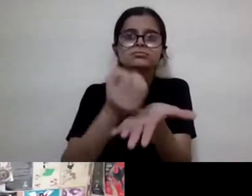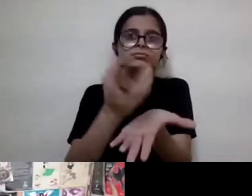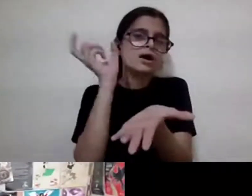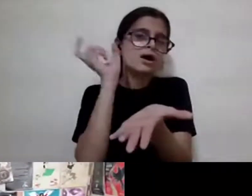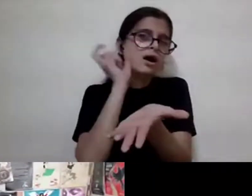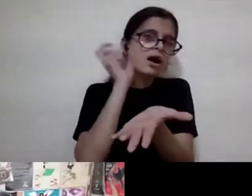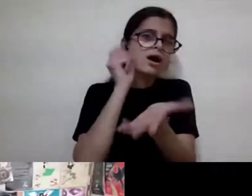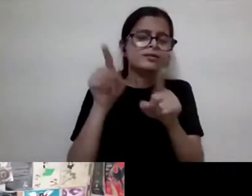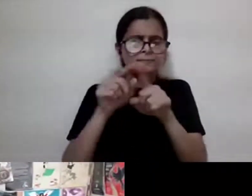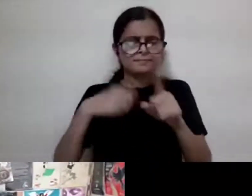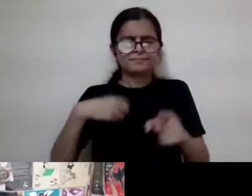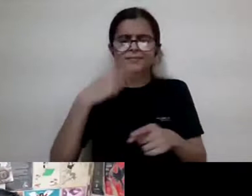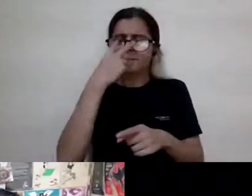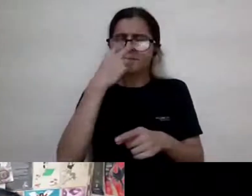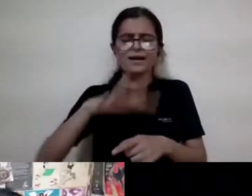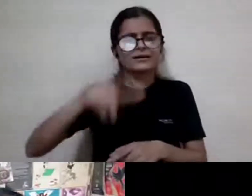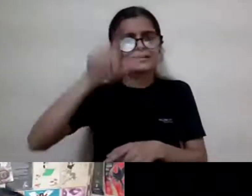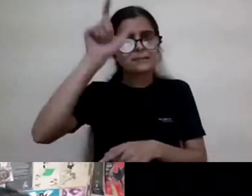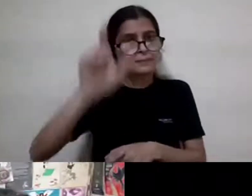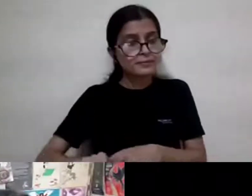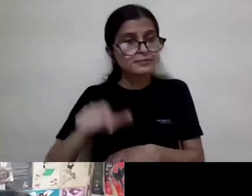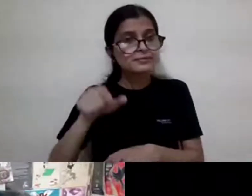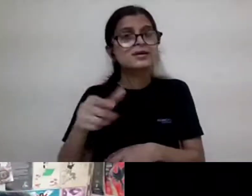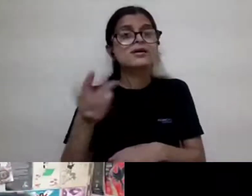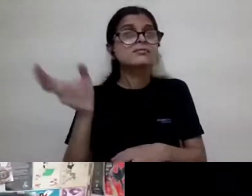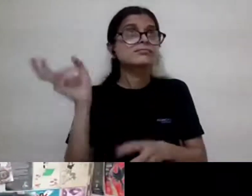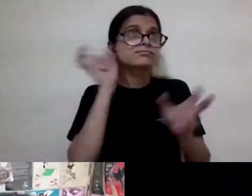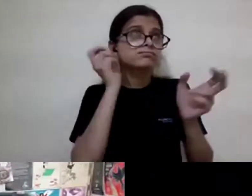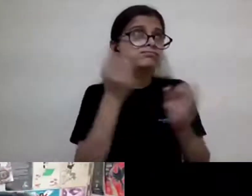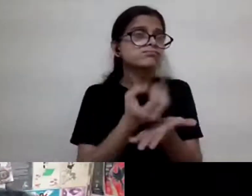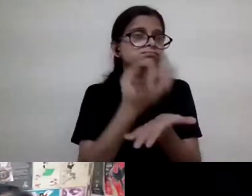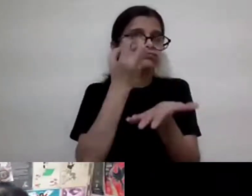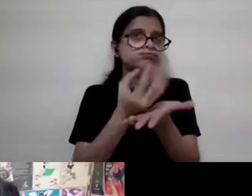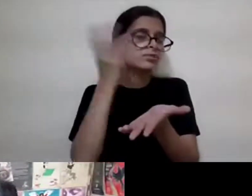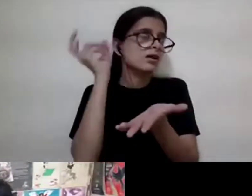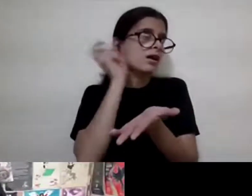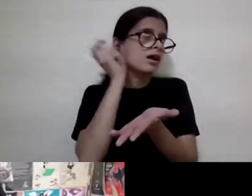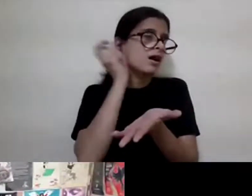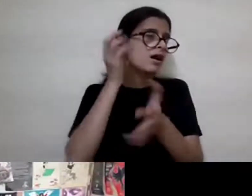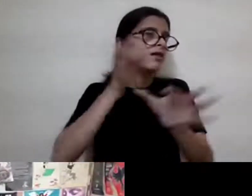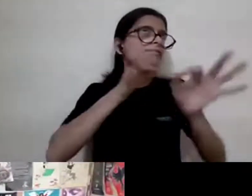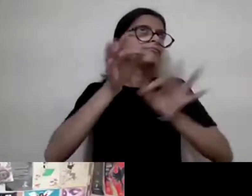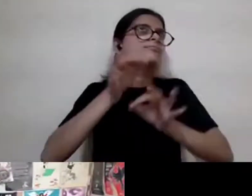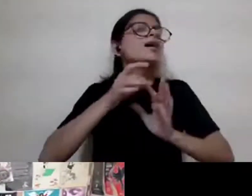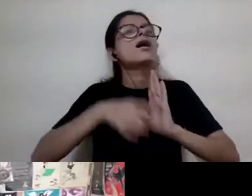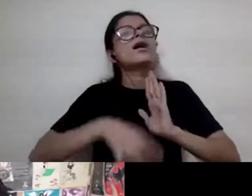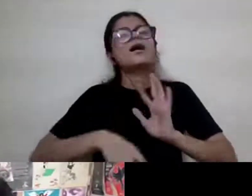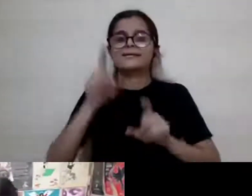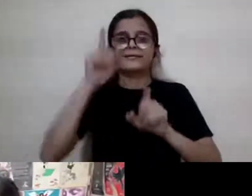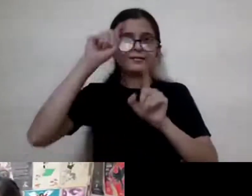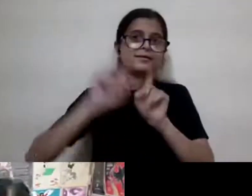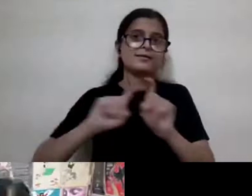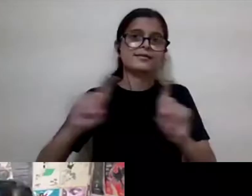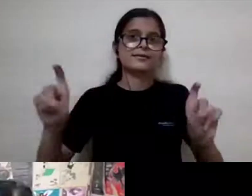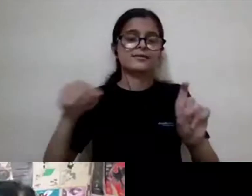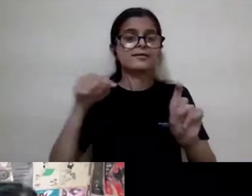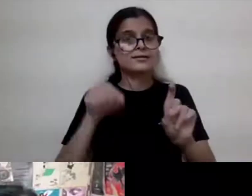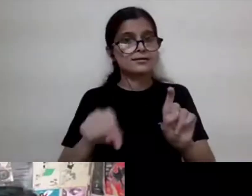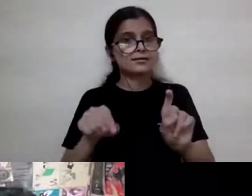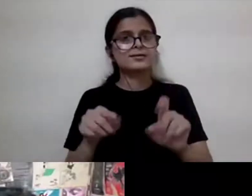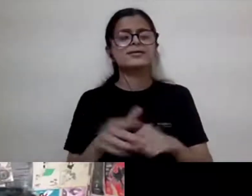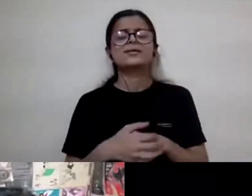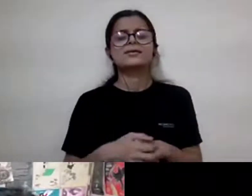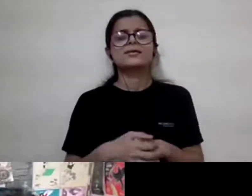blind person while listening to a very, very good description. So, and by that,